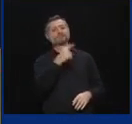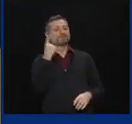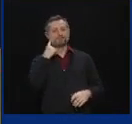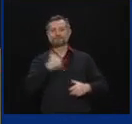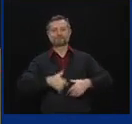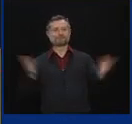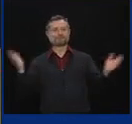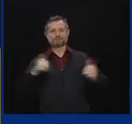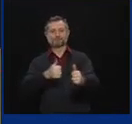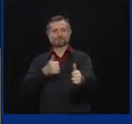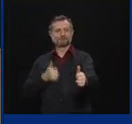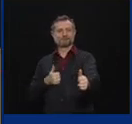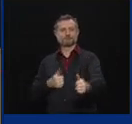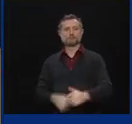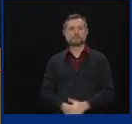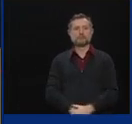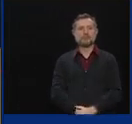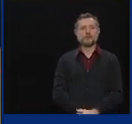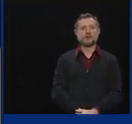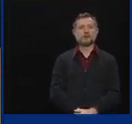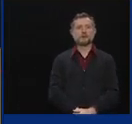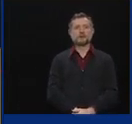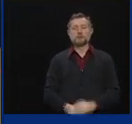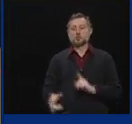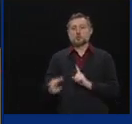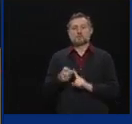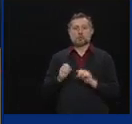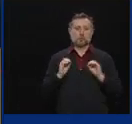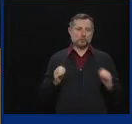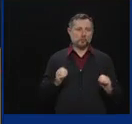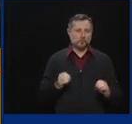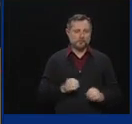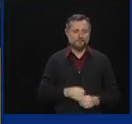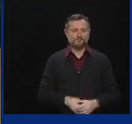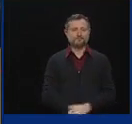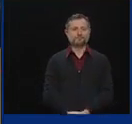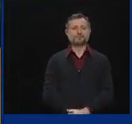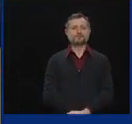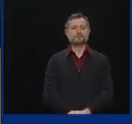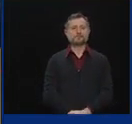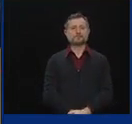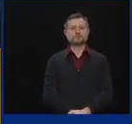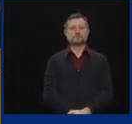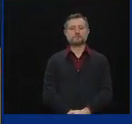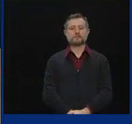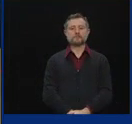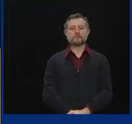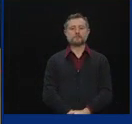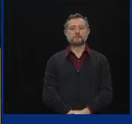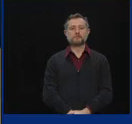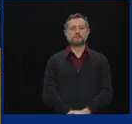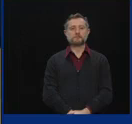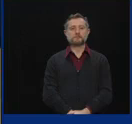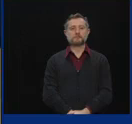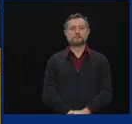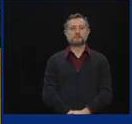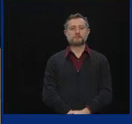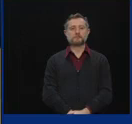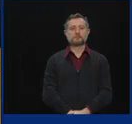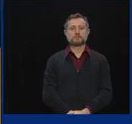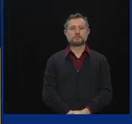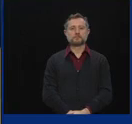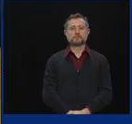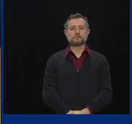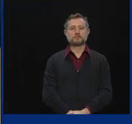available right now in the Finger Lakes region. We have been for months reporting on major staffing shortages that are backing up the entire healthcare